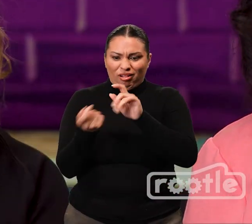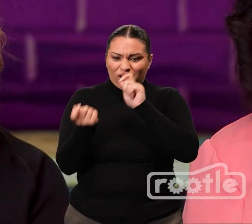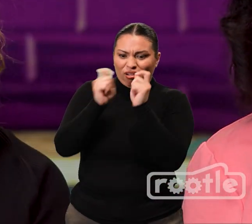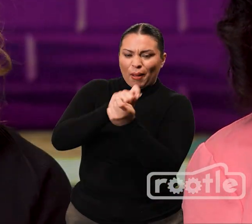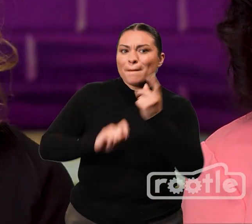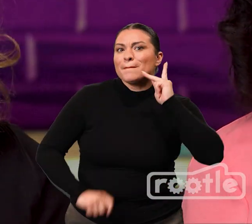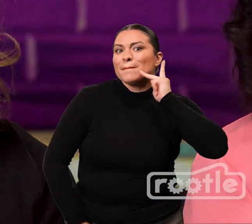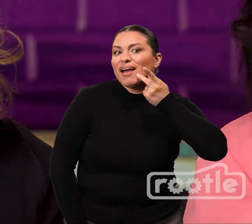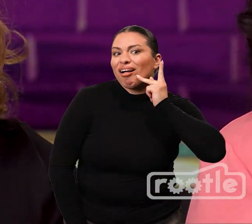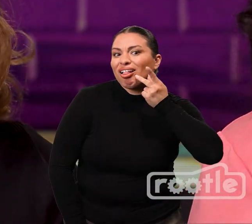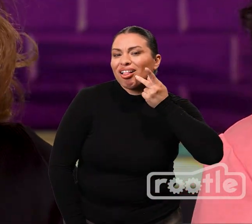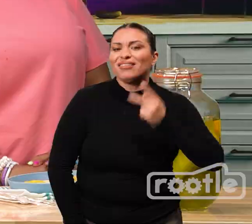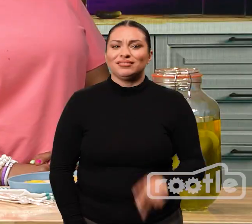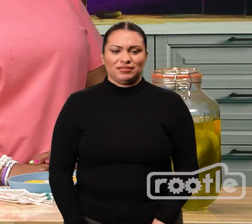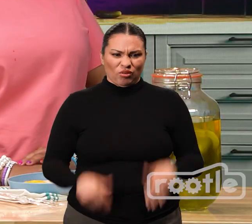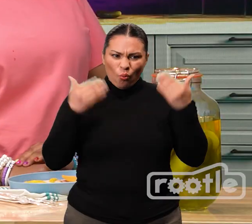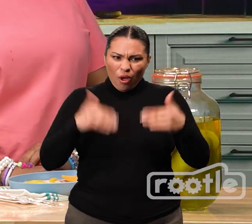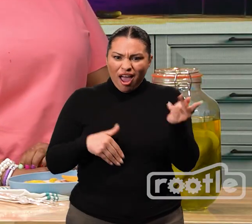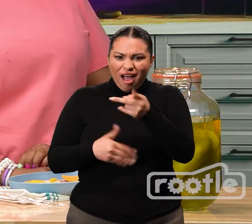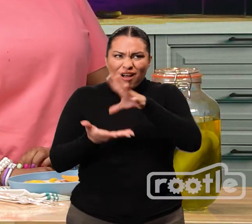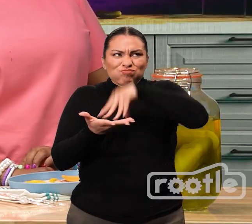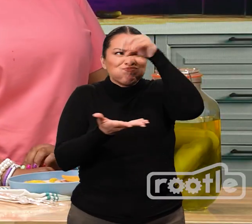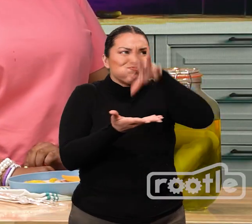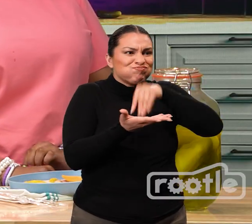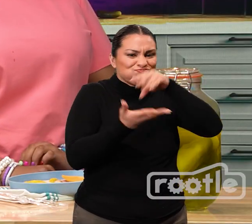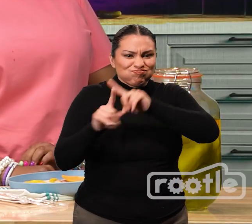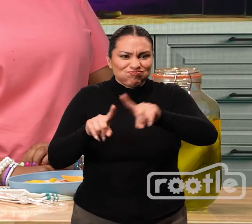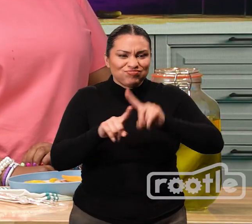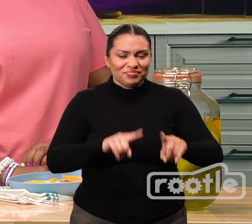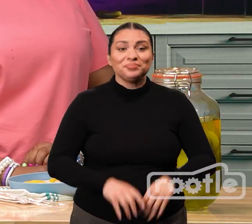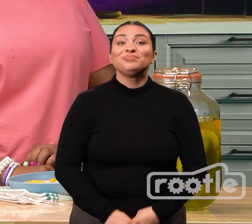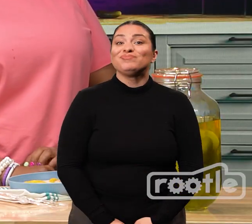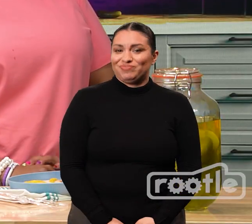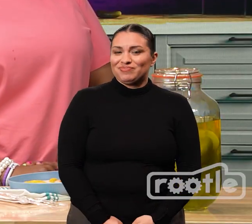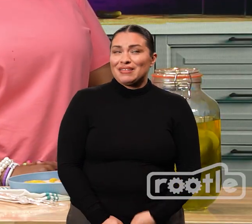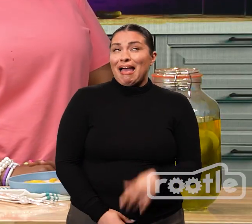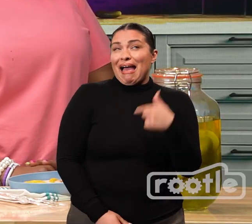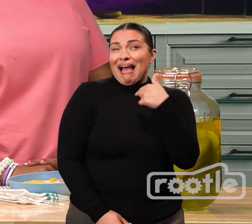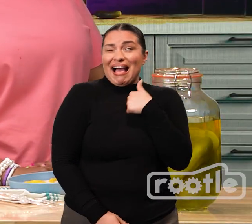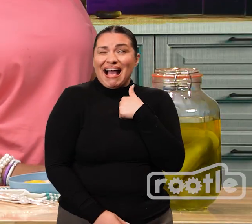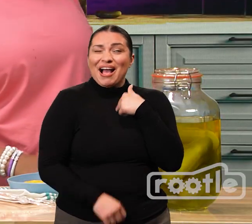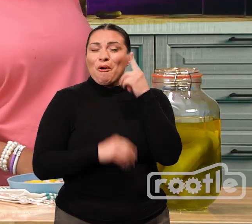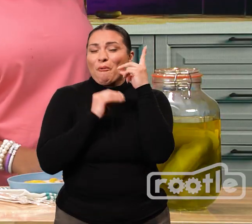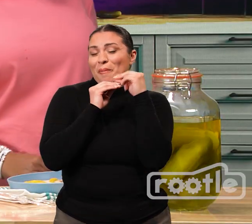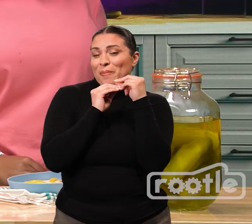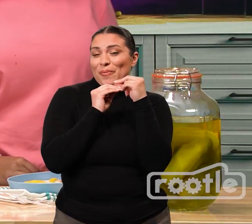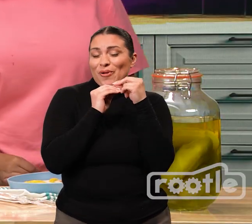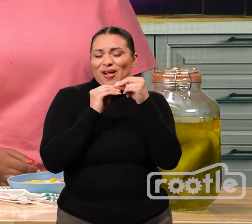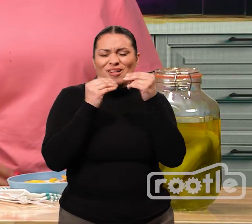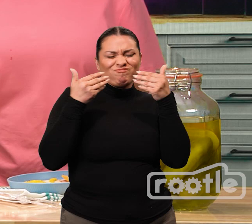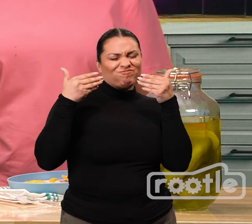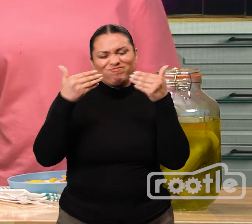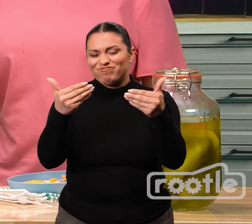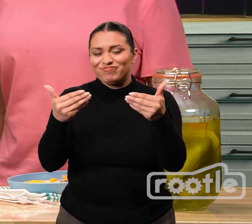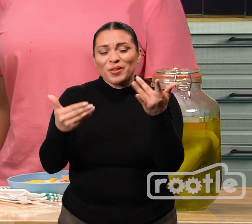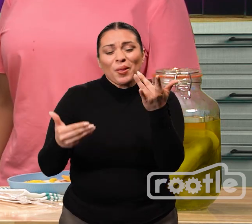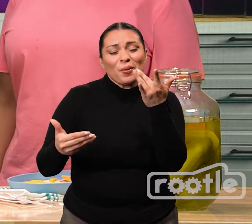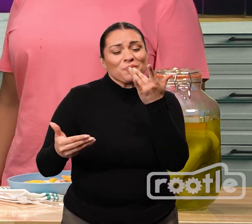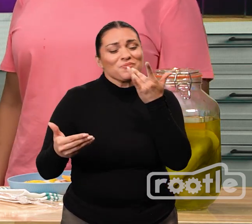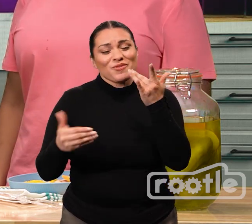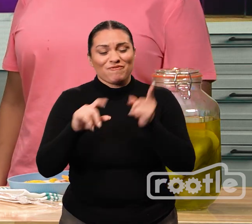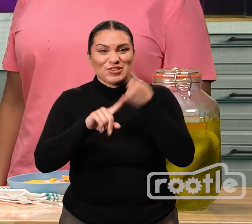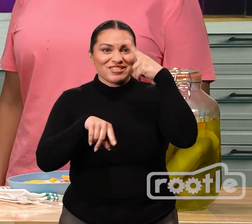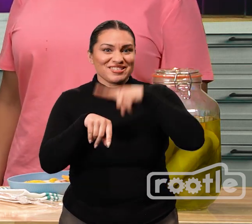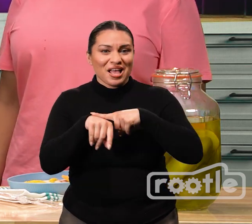to pickles. Wow, you learned a lot today. I think there's one more thing to